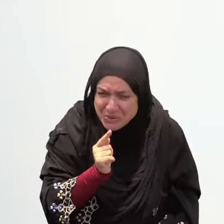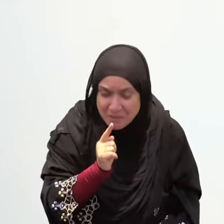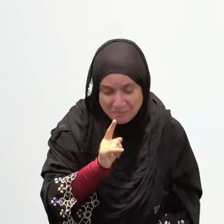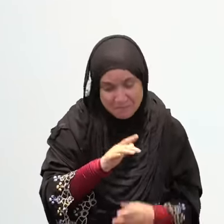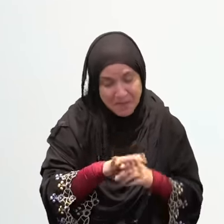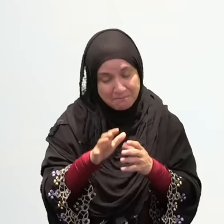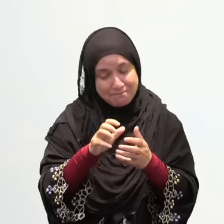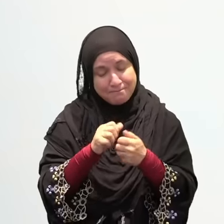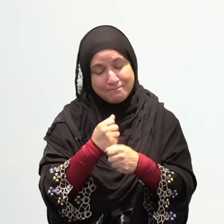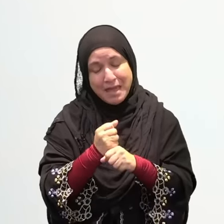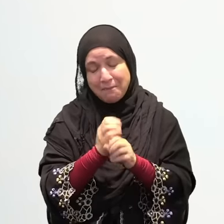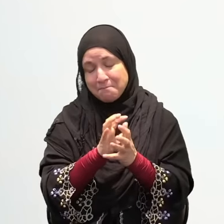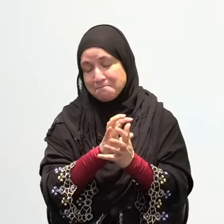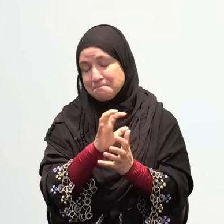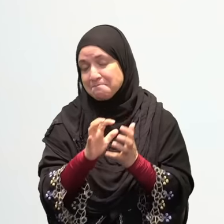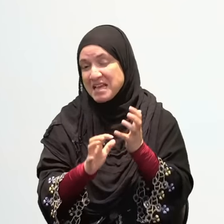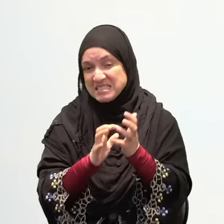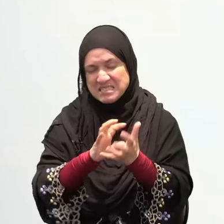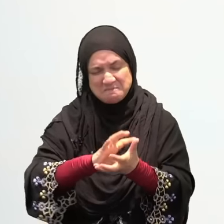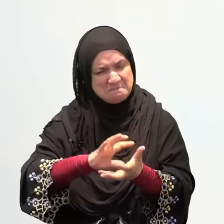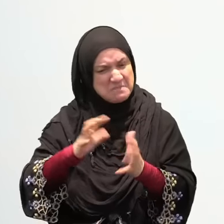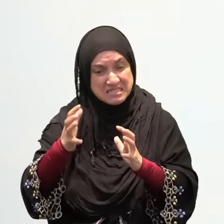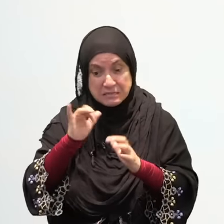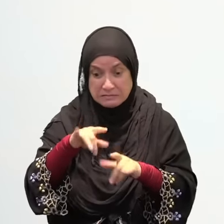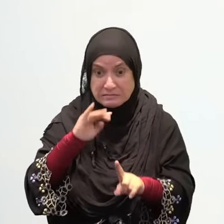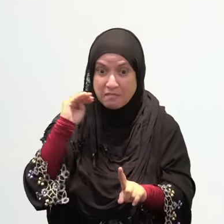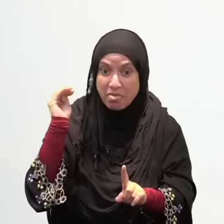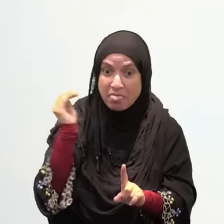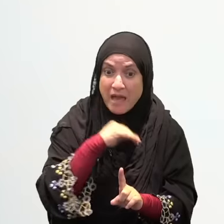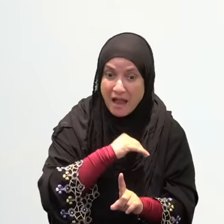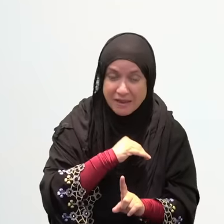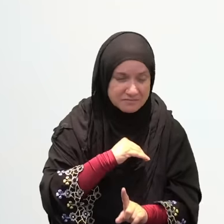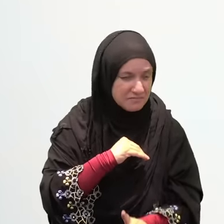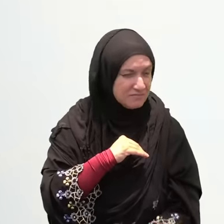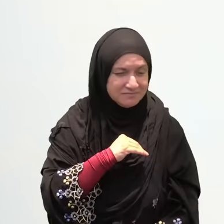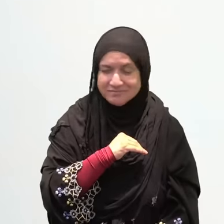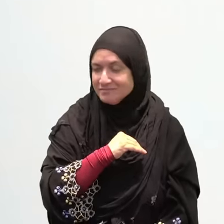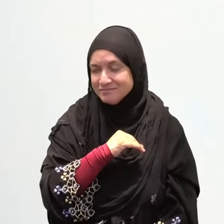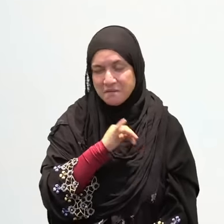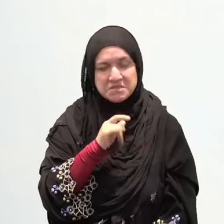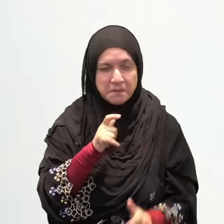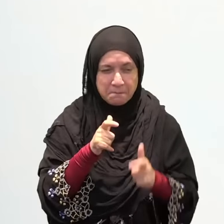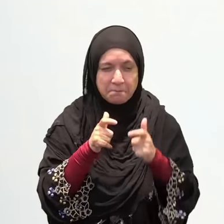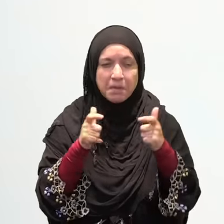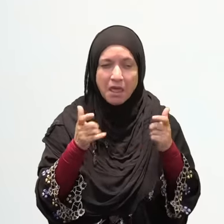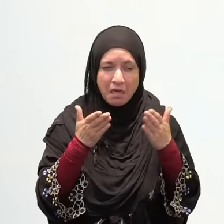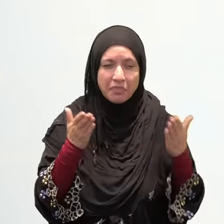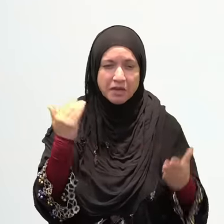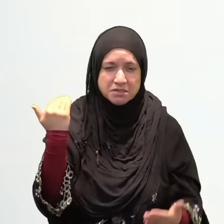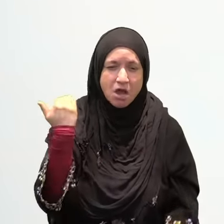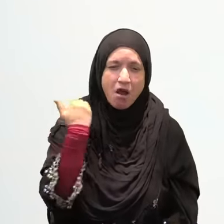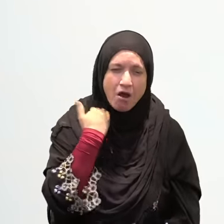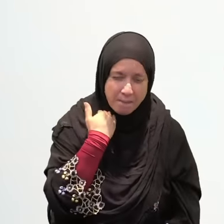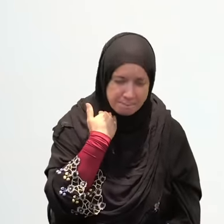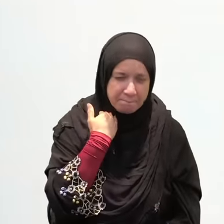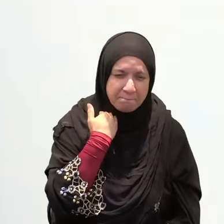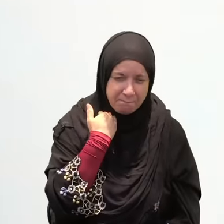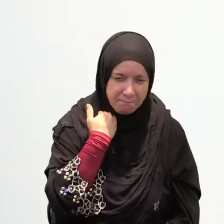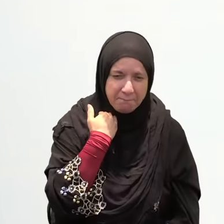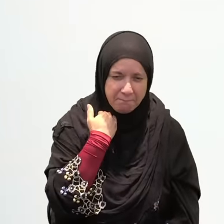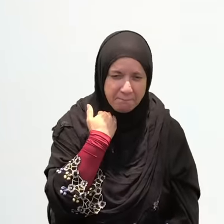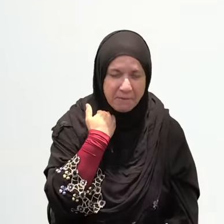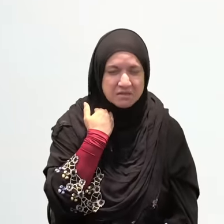which makes it more viral. And this is something, subhanAllah, that happened to the Sahaba of the Prophet sallallahu alaihi wasallam.